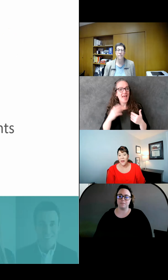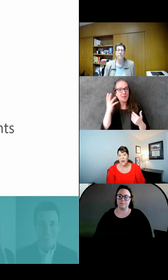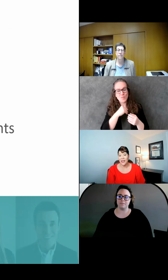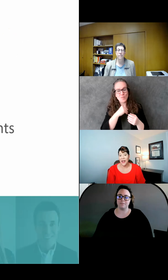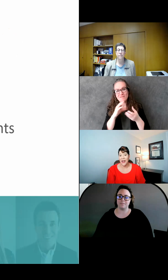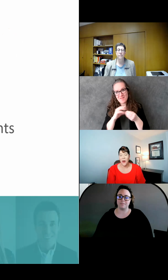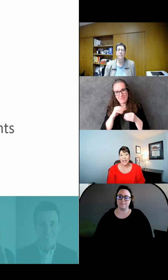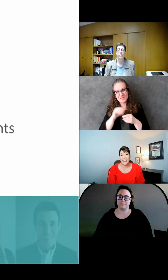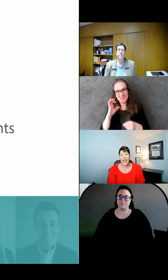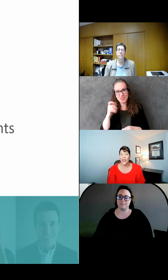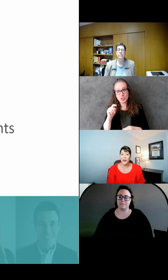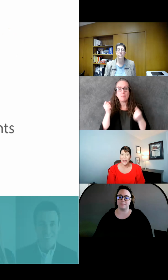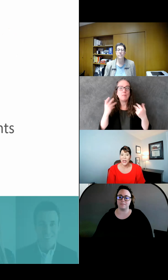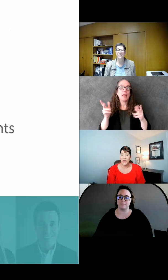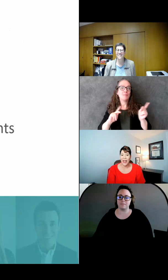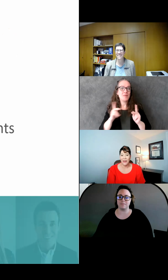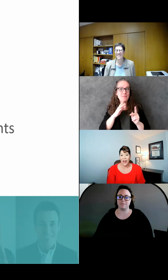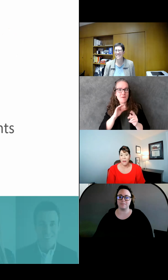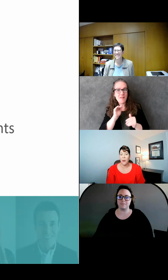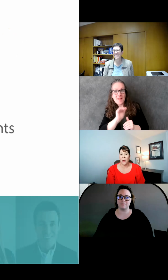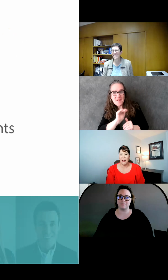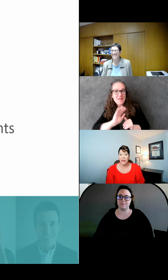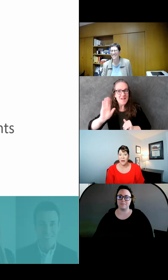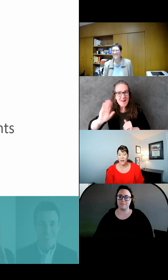Many folks wanting to say hello to you, and